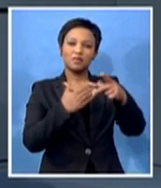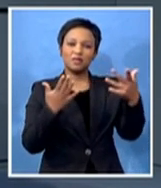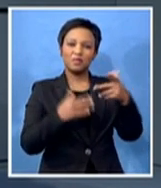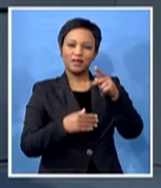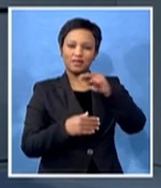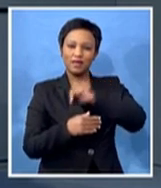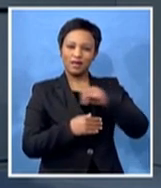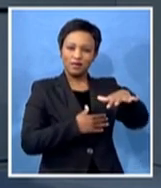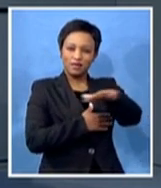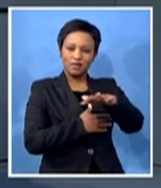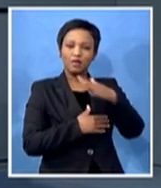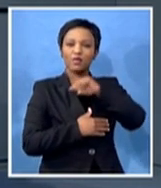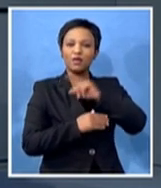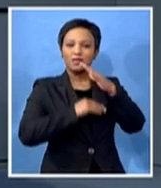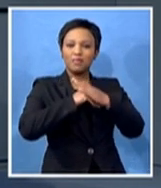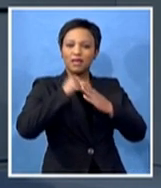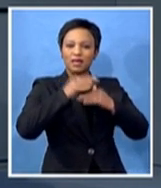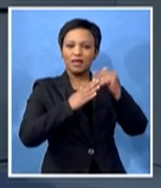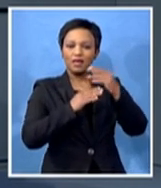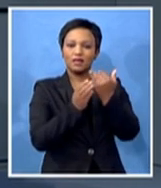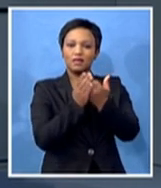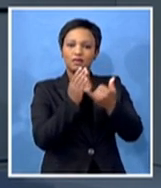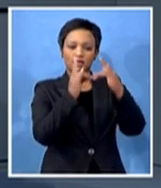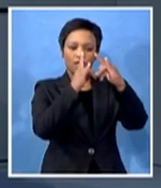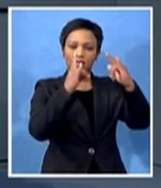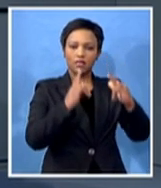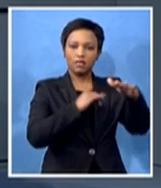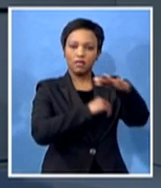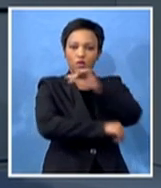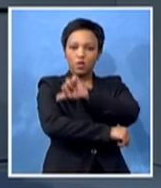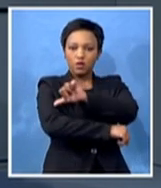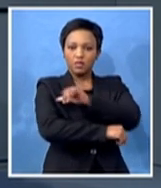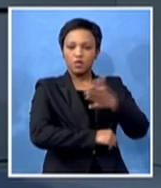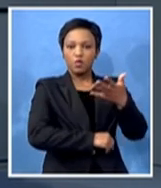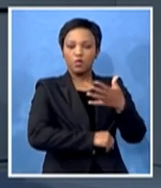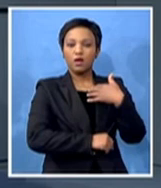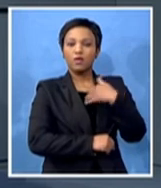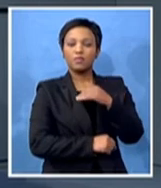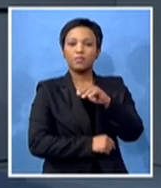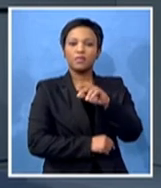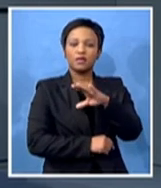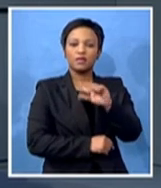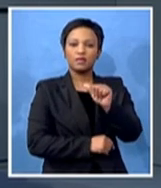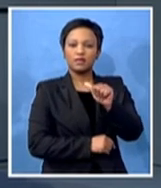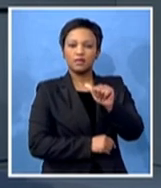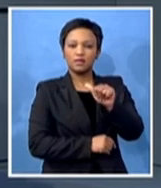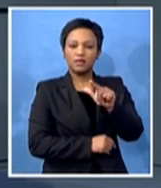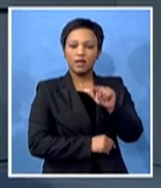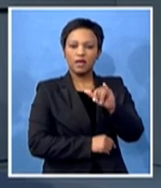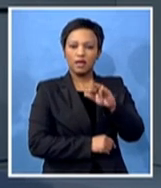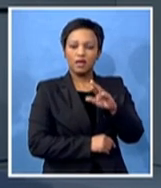quarantine site at Clairwood Hospital in Durban. It cost government 225 million rand. Now